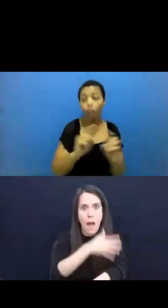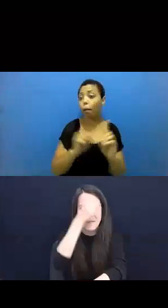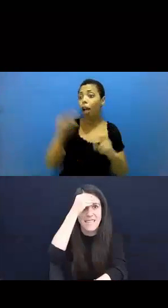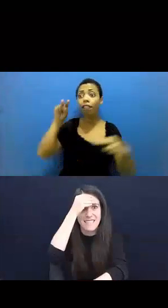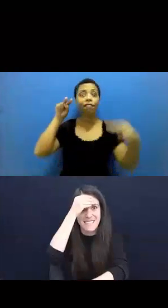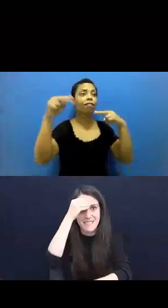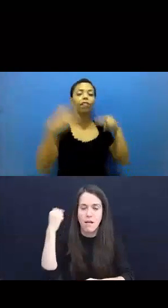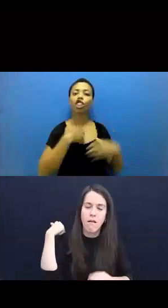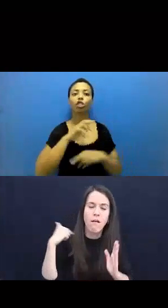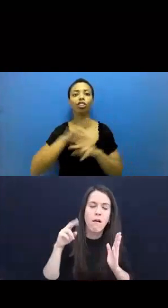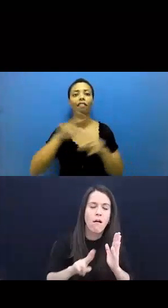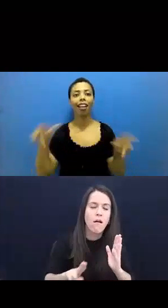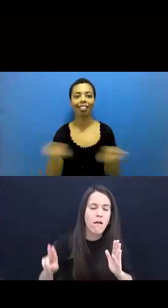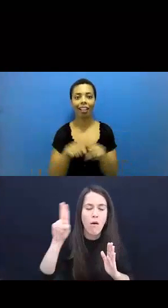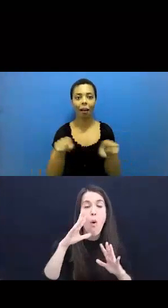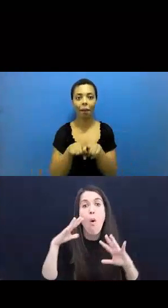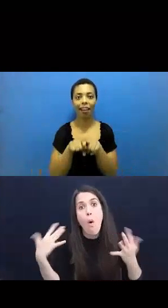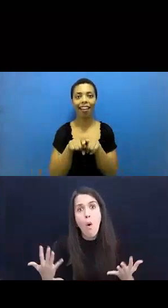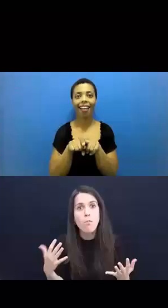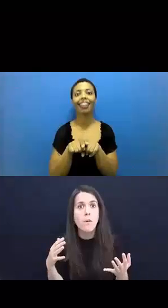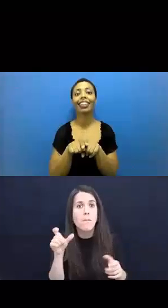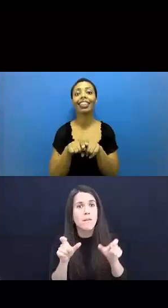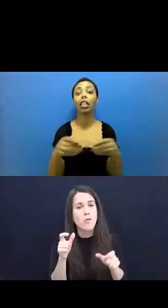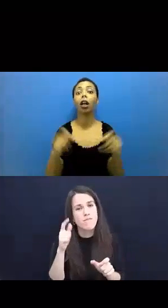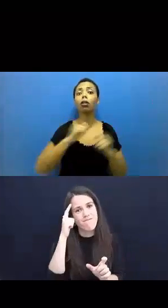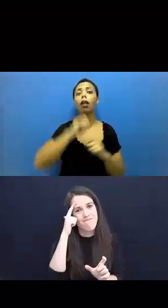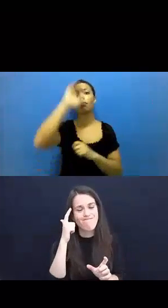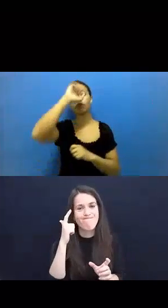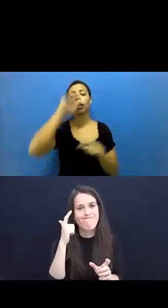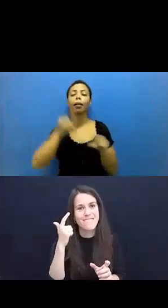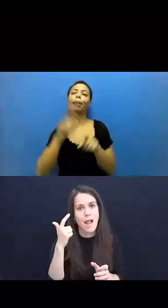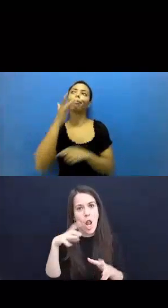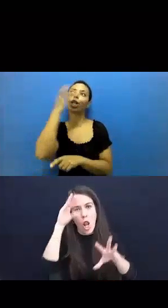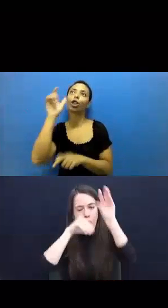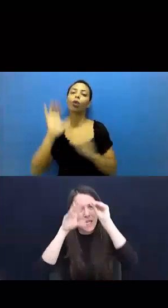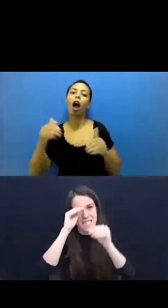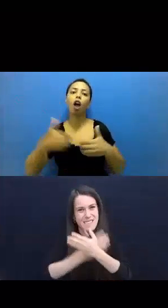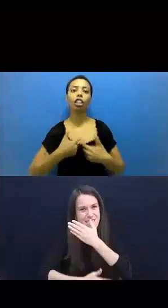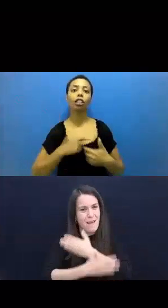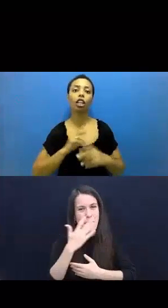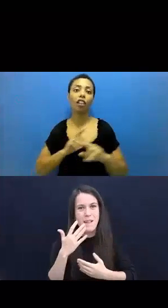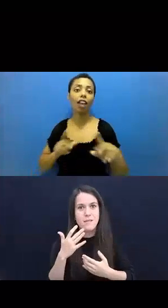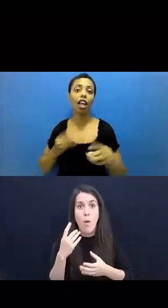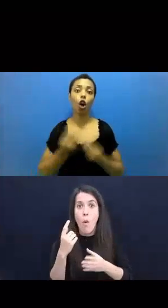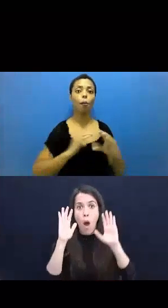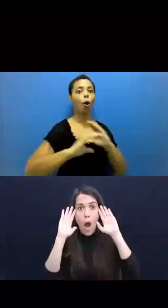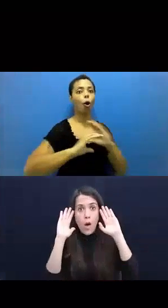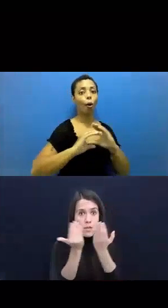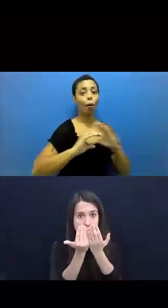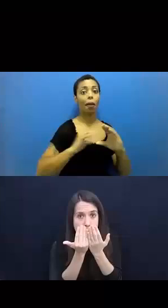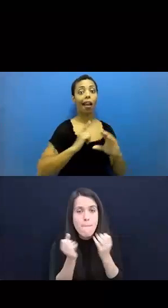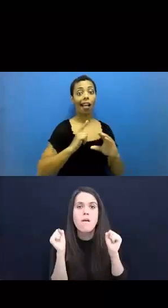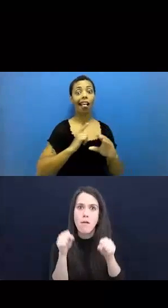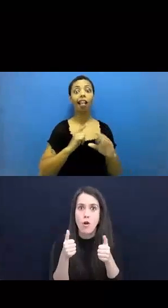the learning disability, autistic, and even people with communication disorders can also be